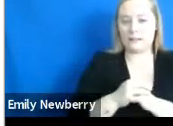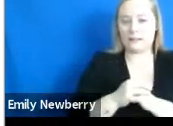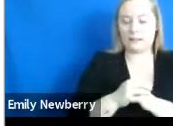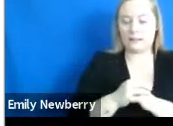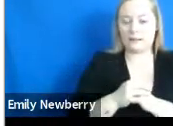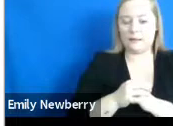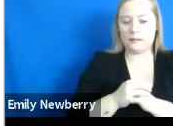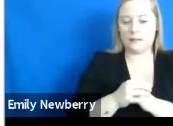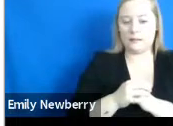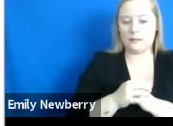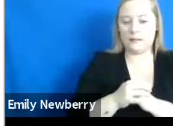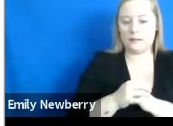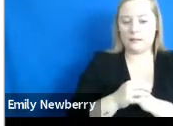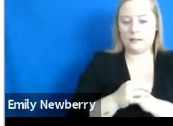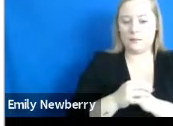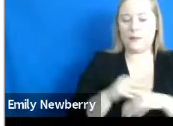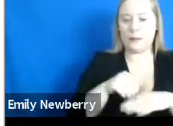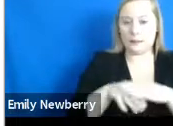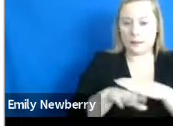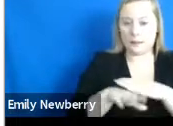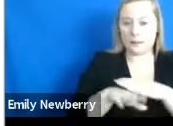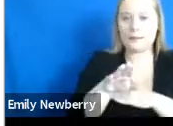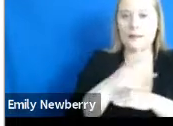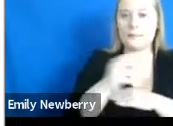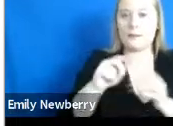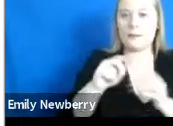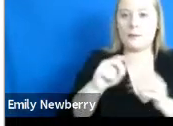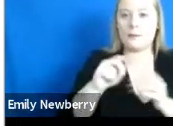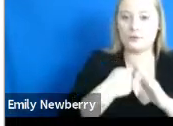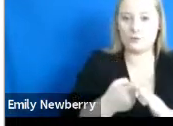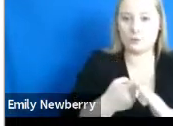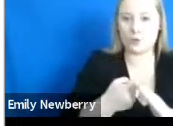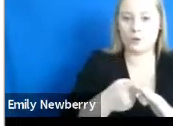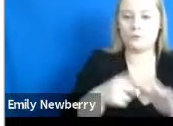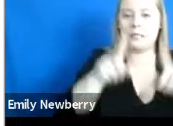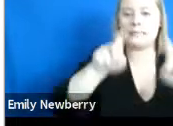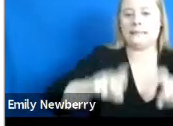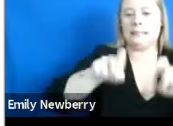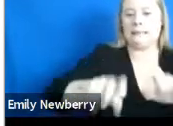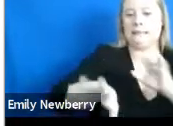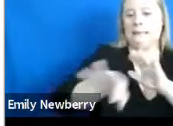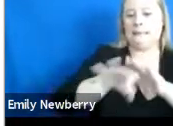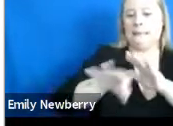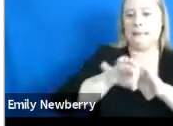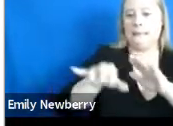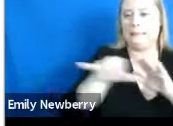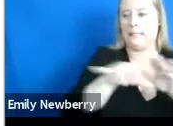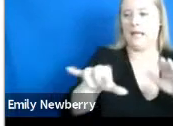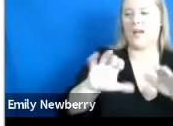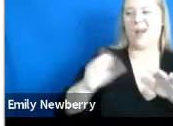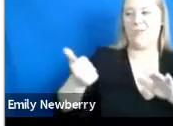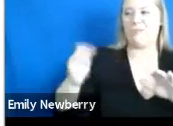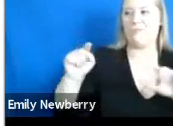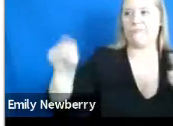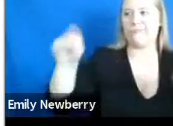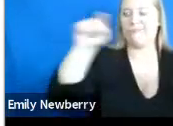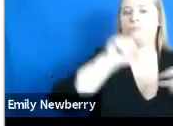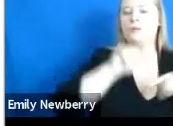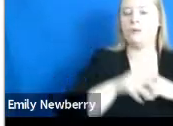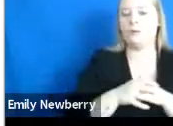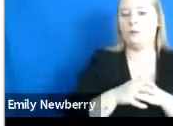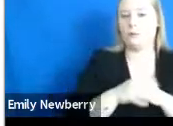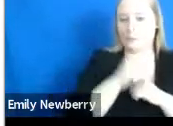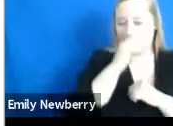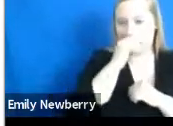we came in and we started taking water samples just like everybody else, but everyone